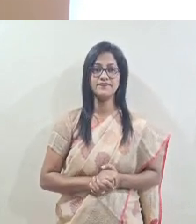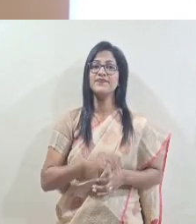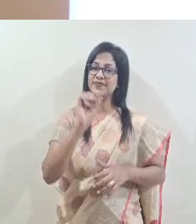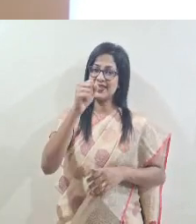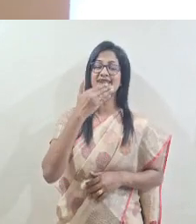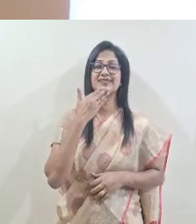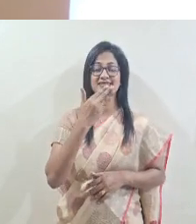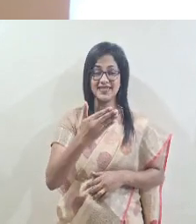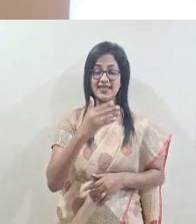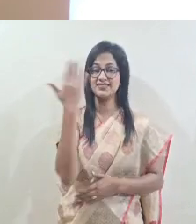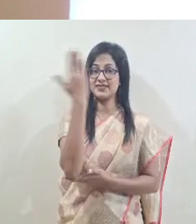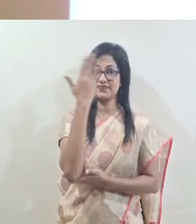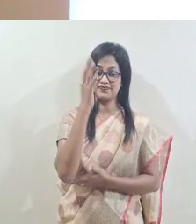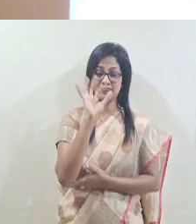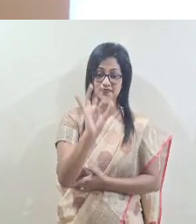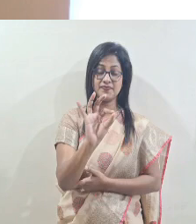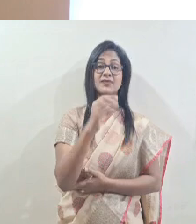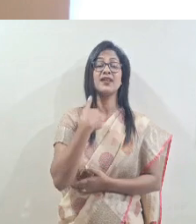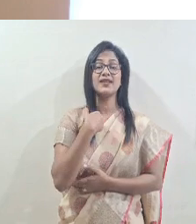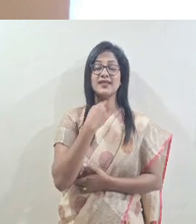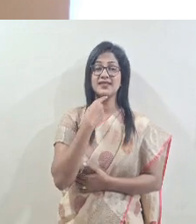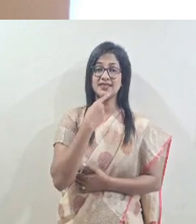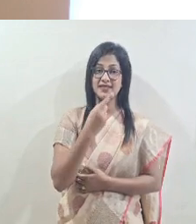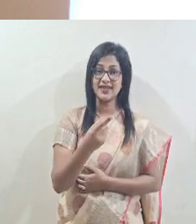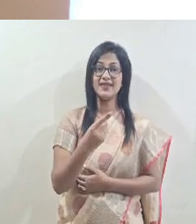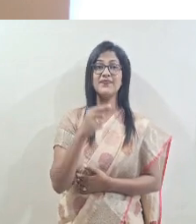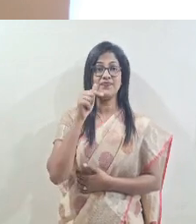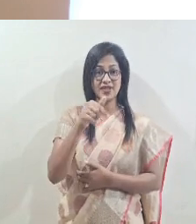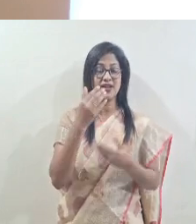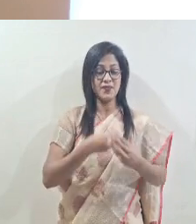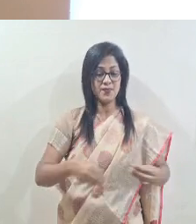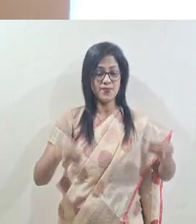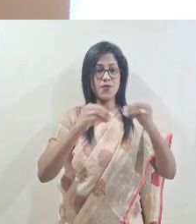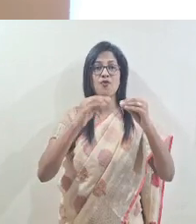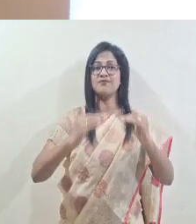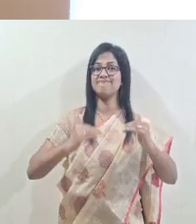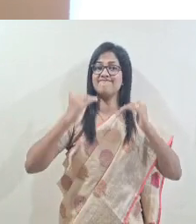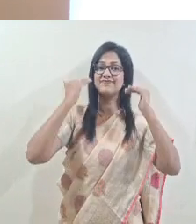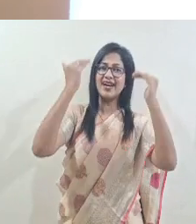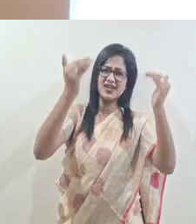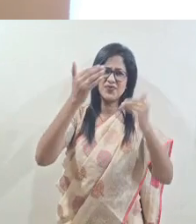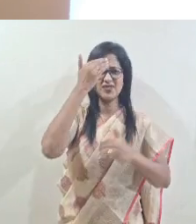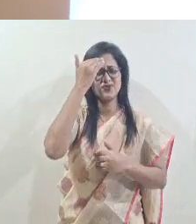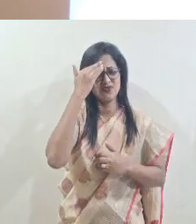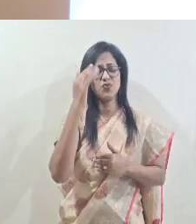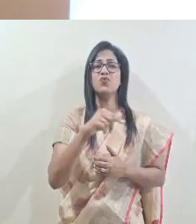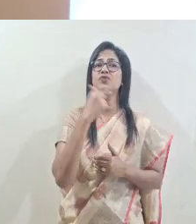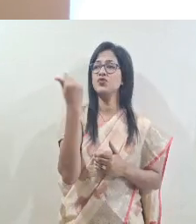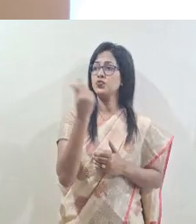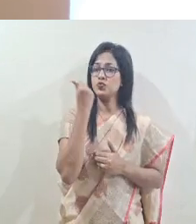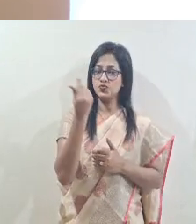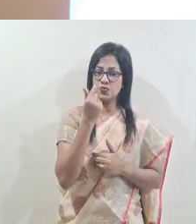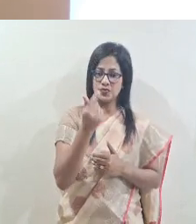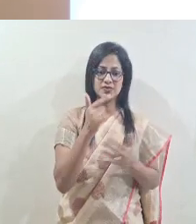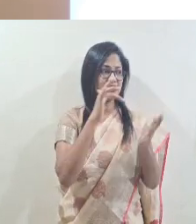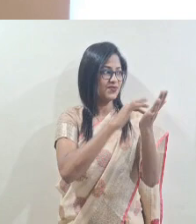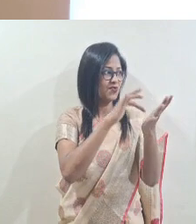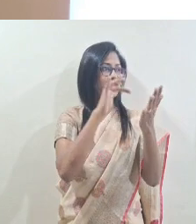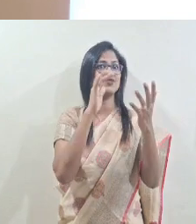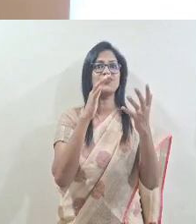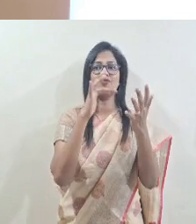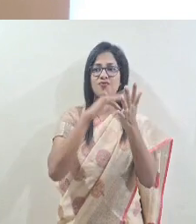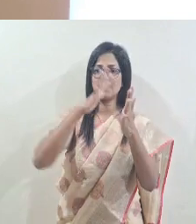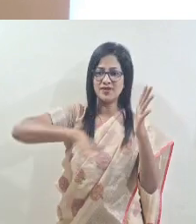Yeah, thanks for the nice presentation. They are more advanced, optimization-based location allocation